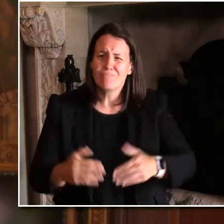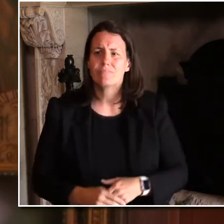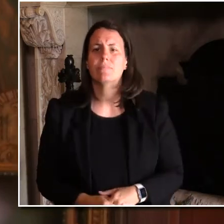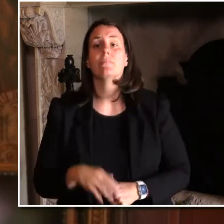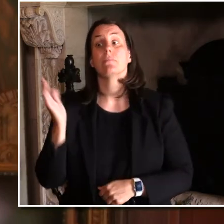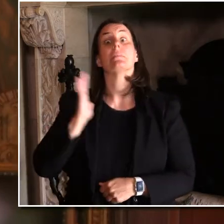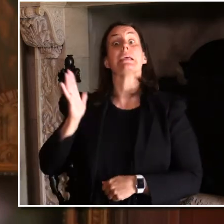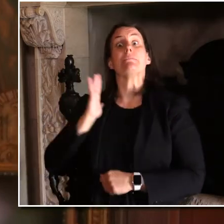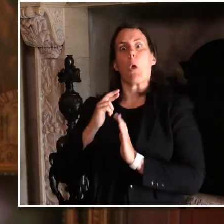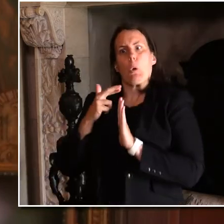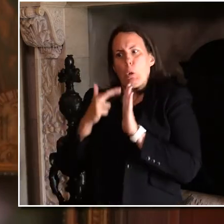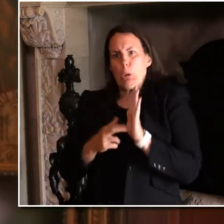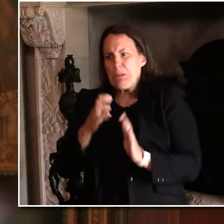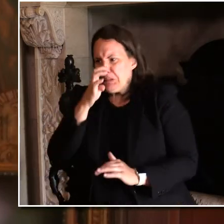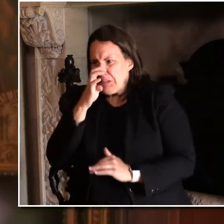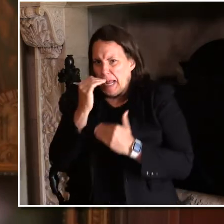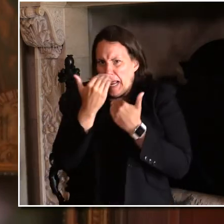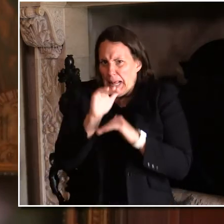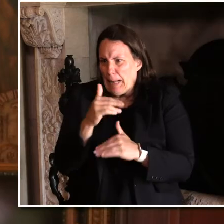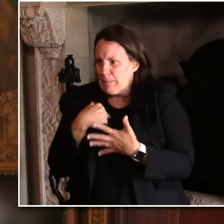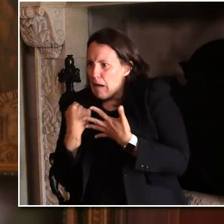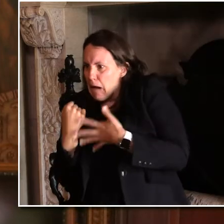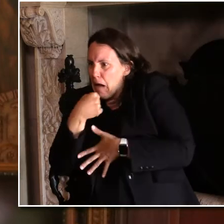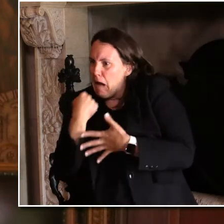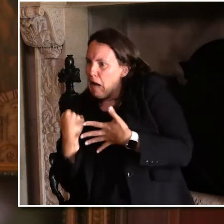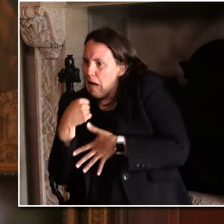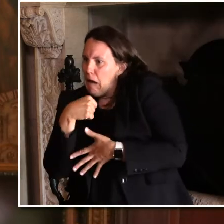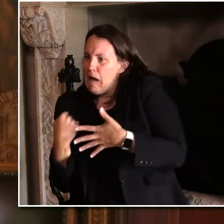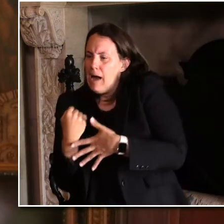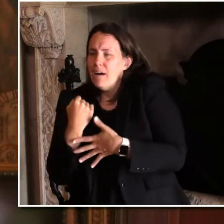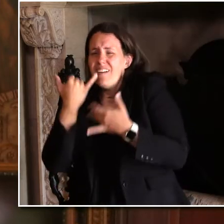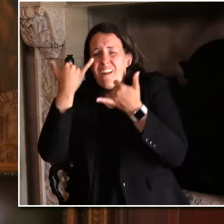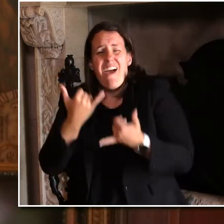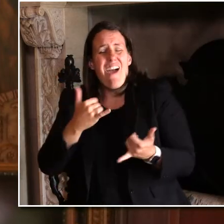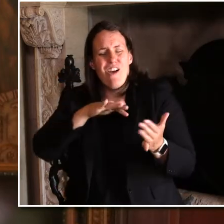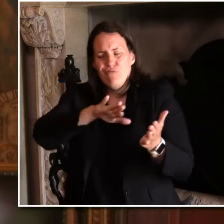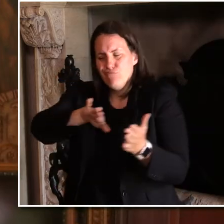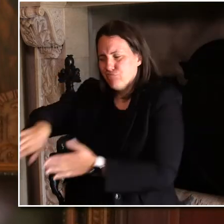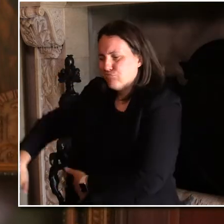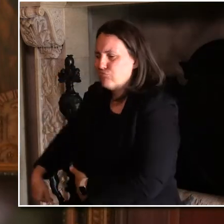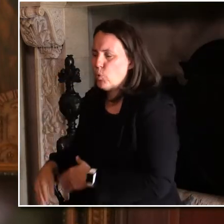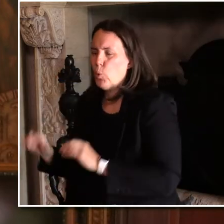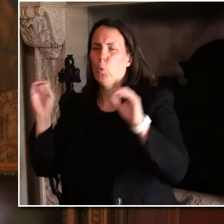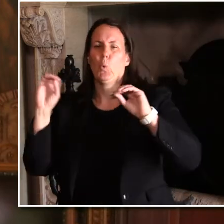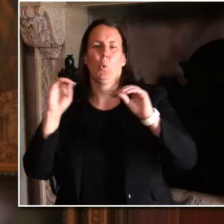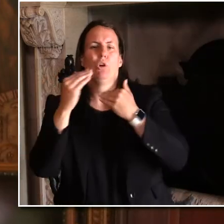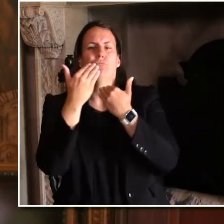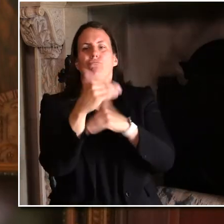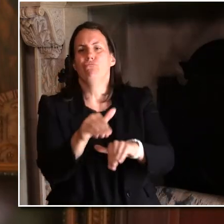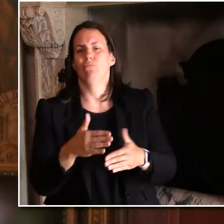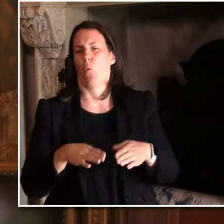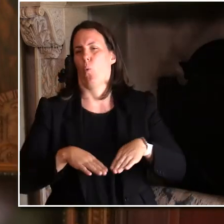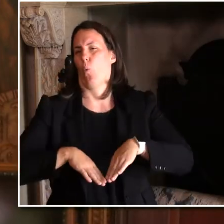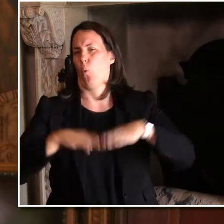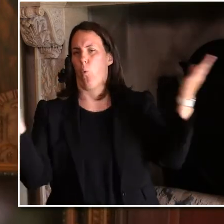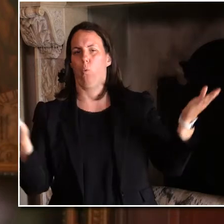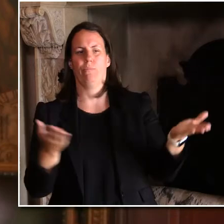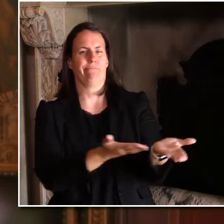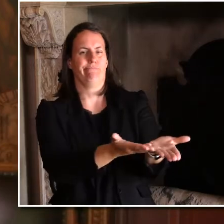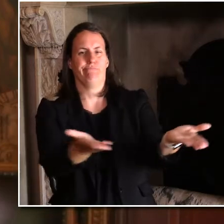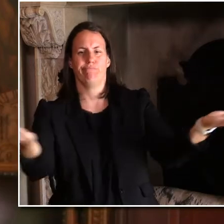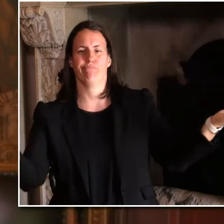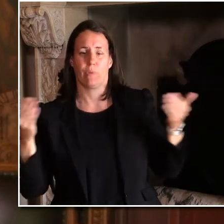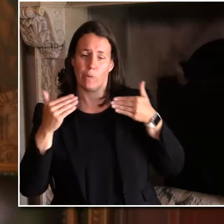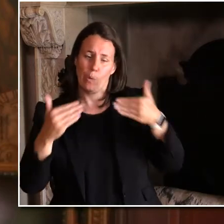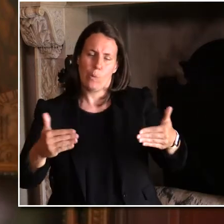common cold will run its course in a week or so. Going forward, we want to encourage people to get tested because it's very important that we identify cases of